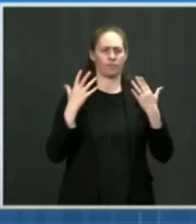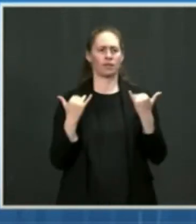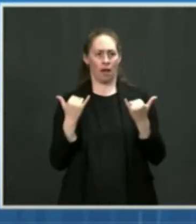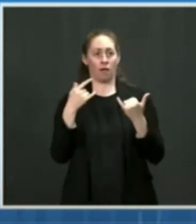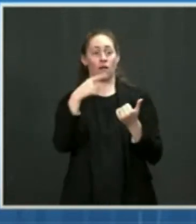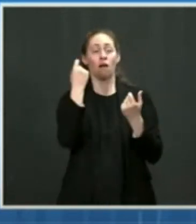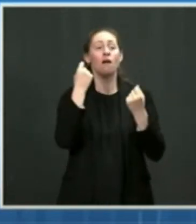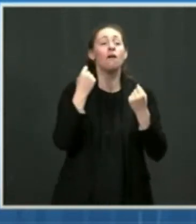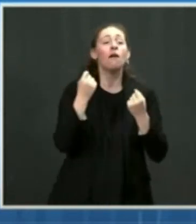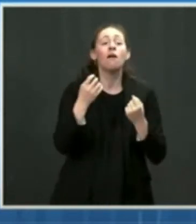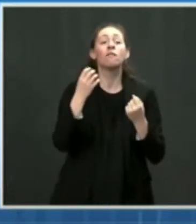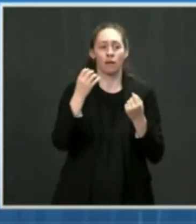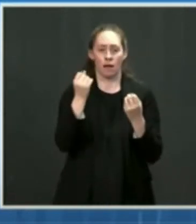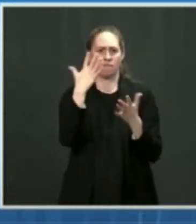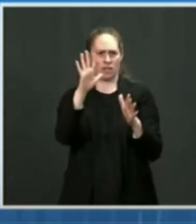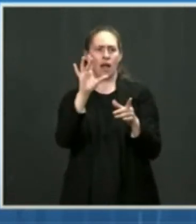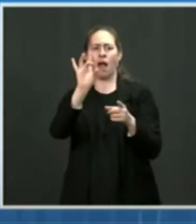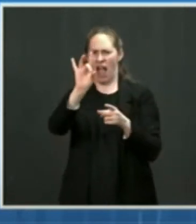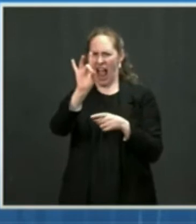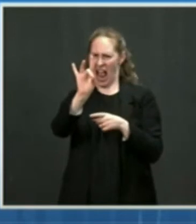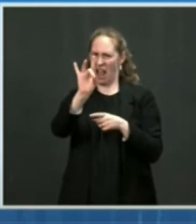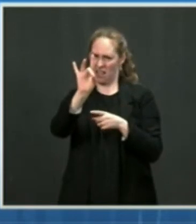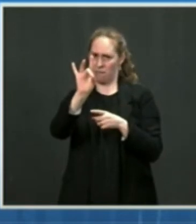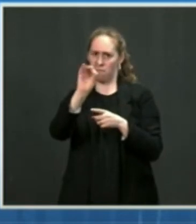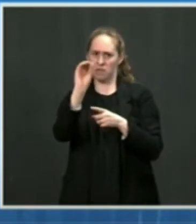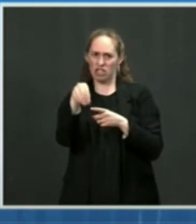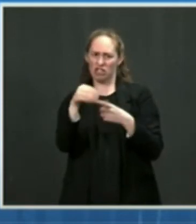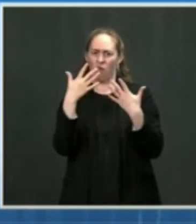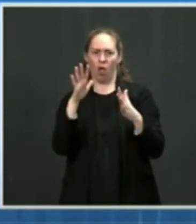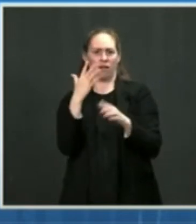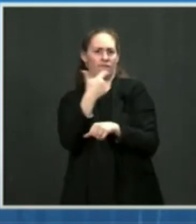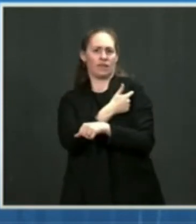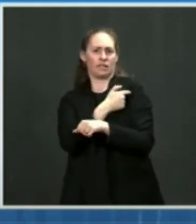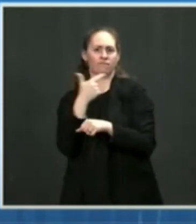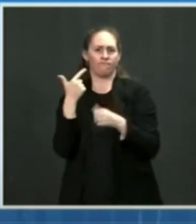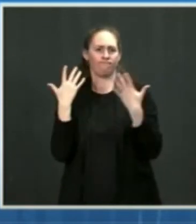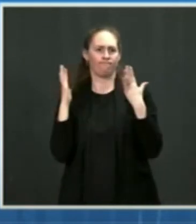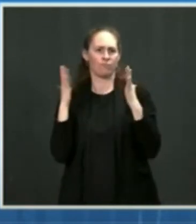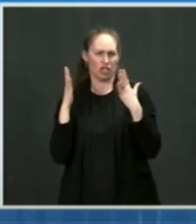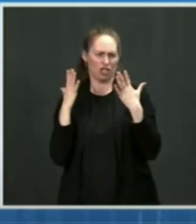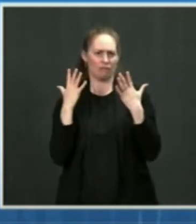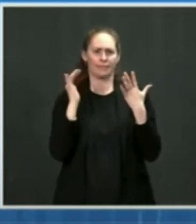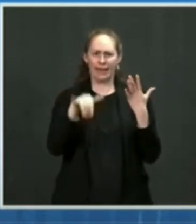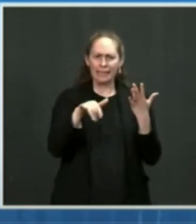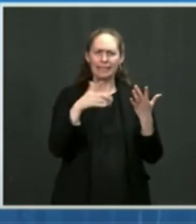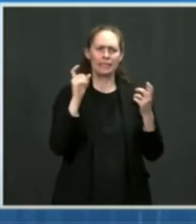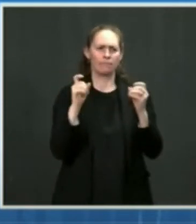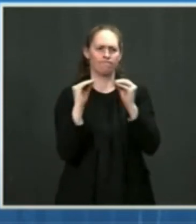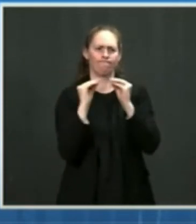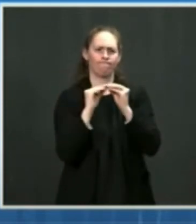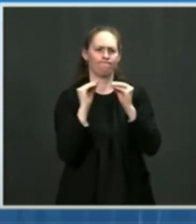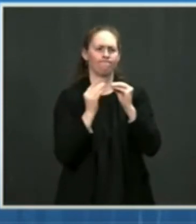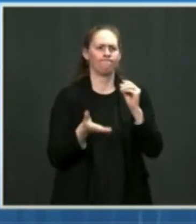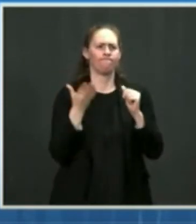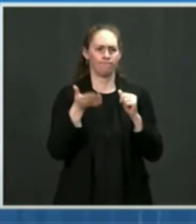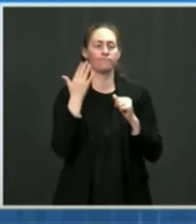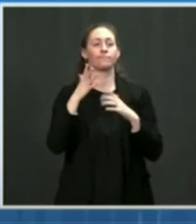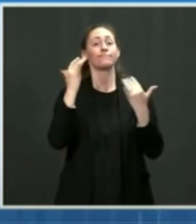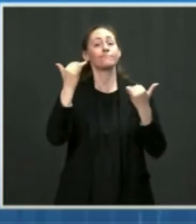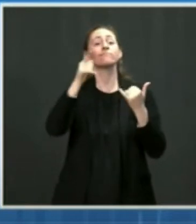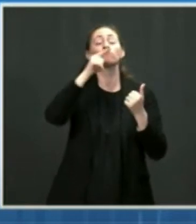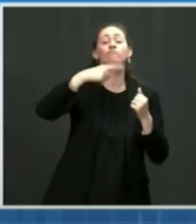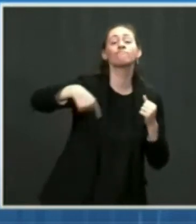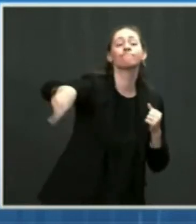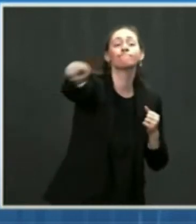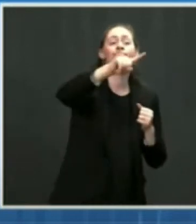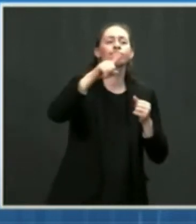of the vaccine. And 18% of the country identifies as Hispanic or Latino, yet they make up only